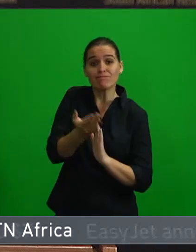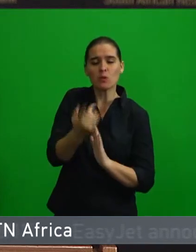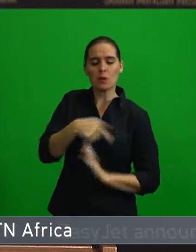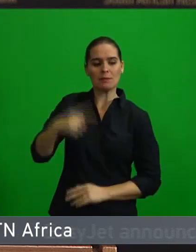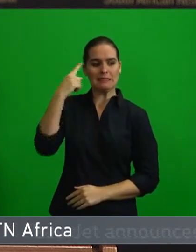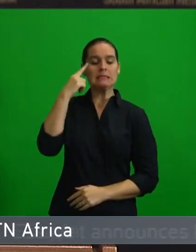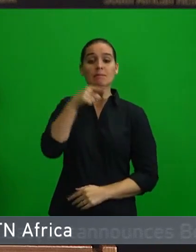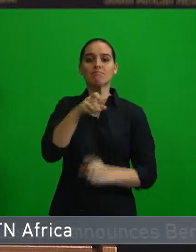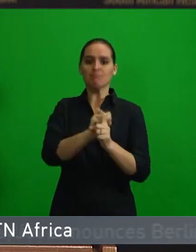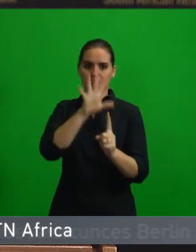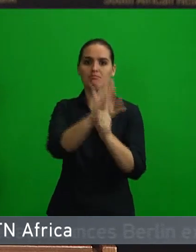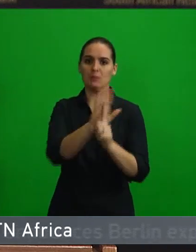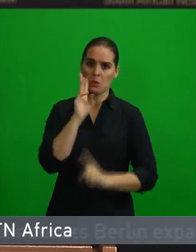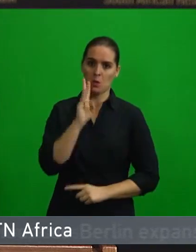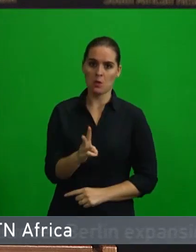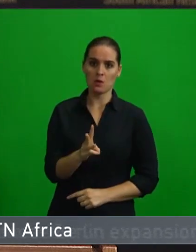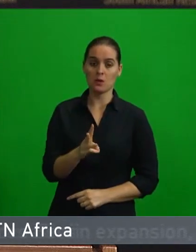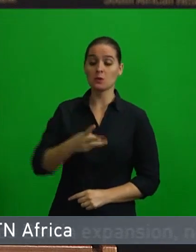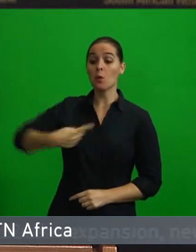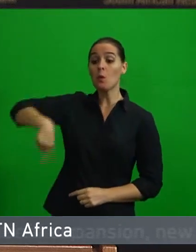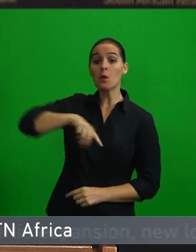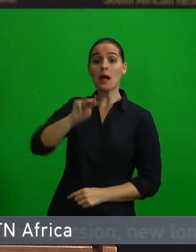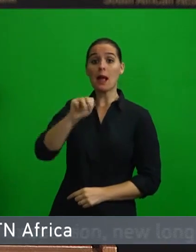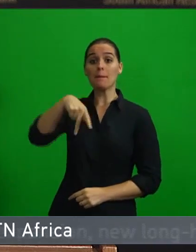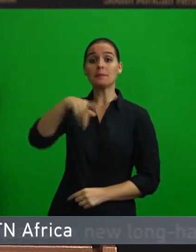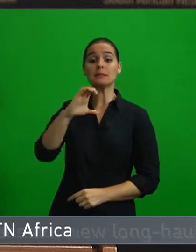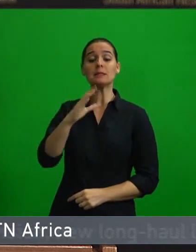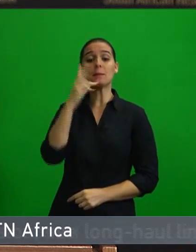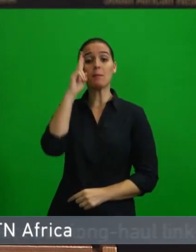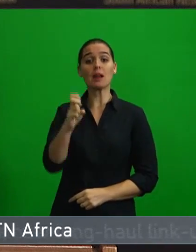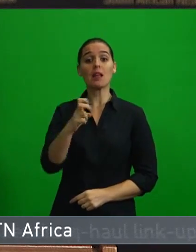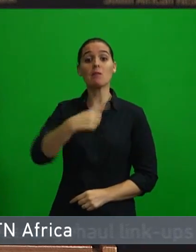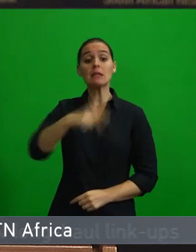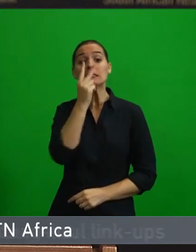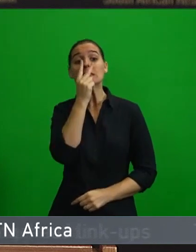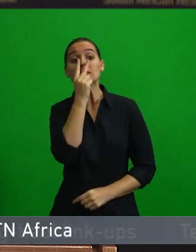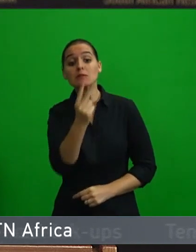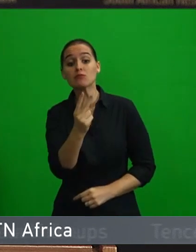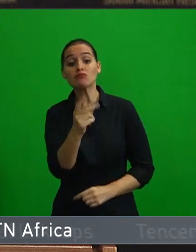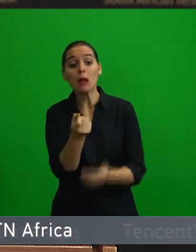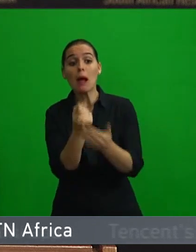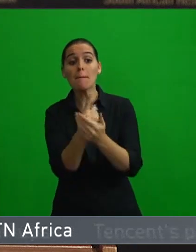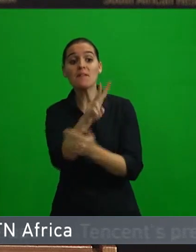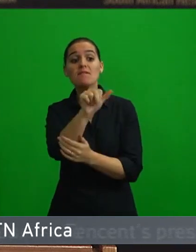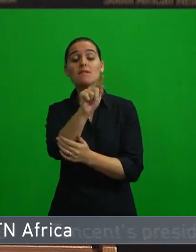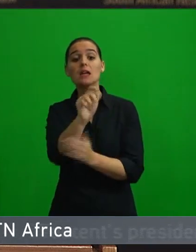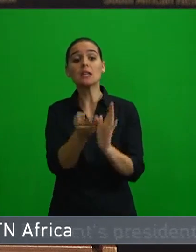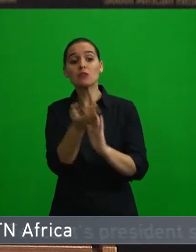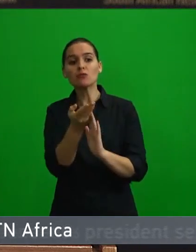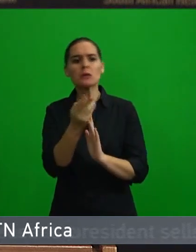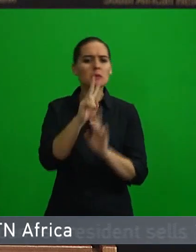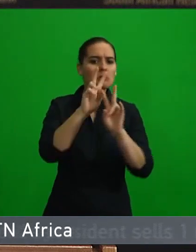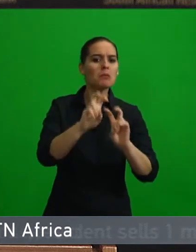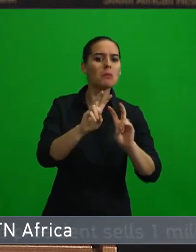to look through the first round effects of this increase and focus on the second round effects, which are expected to